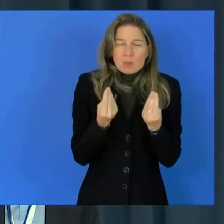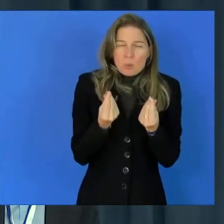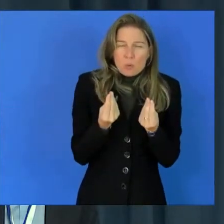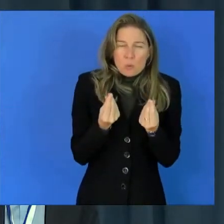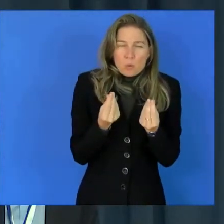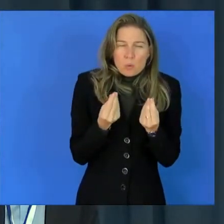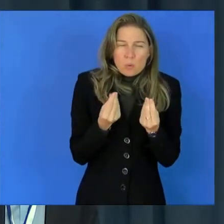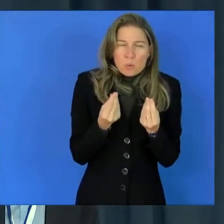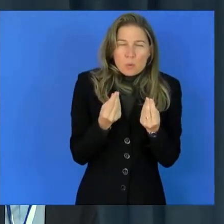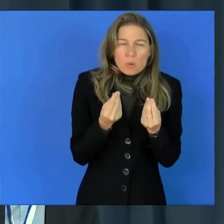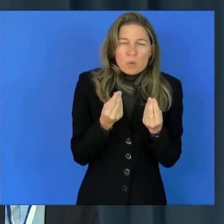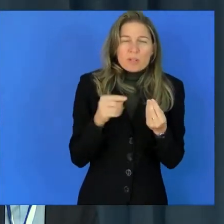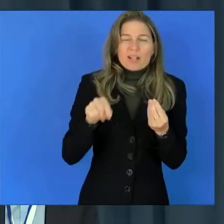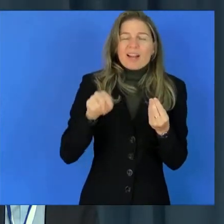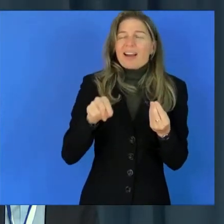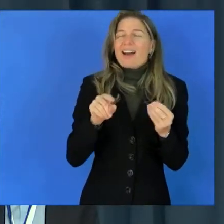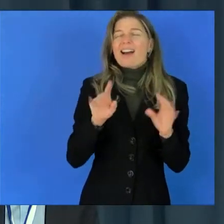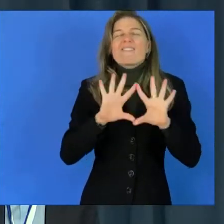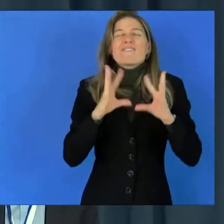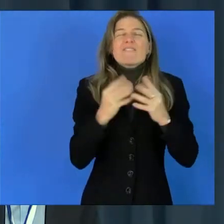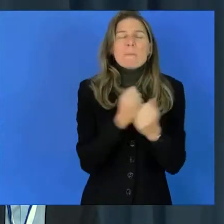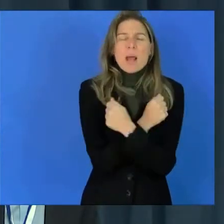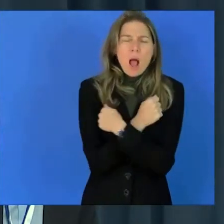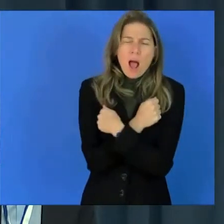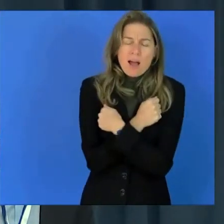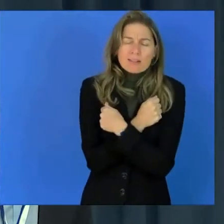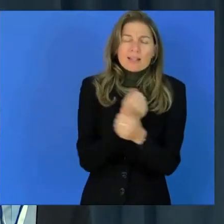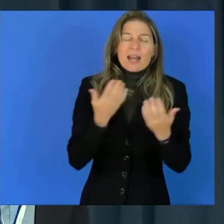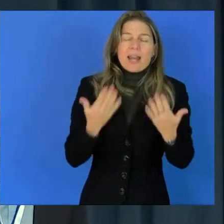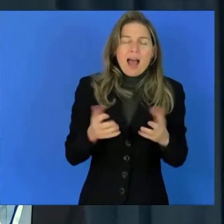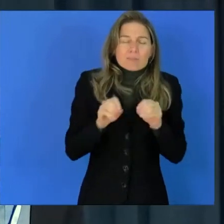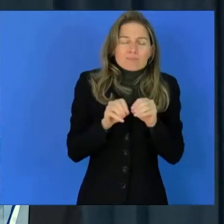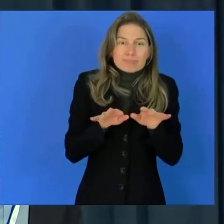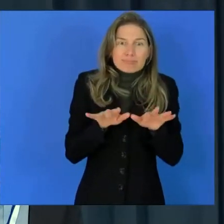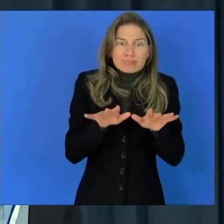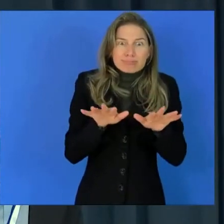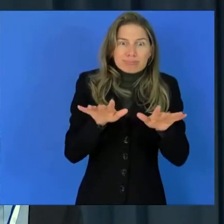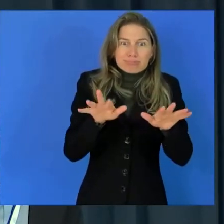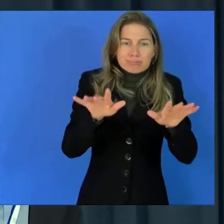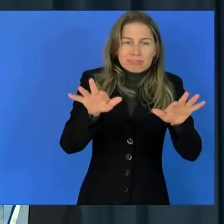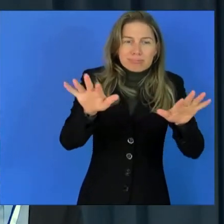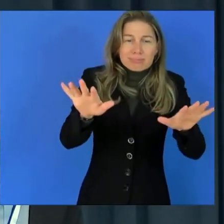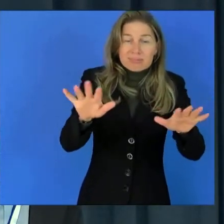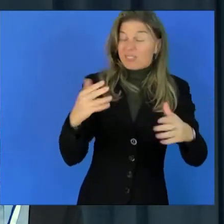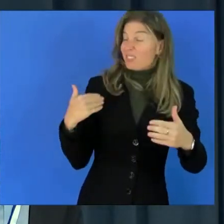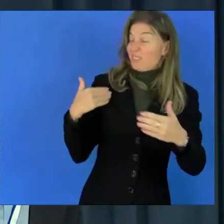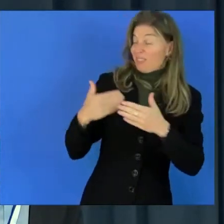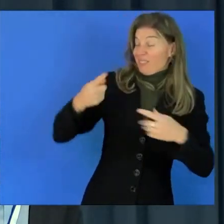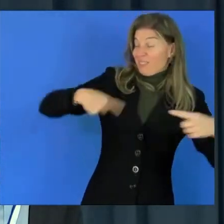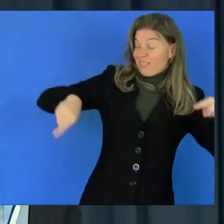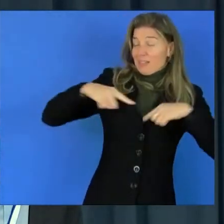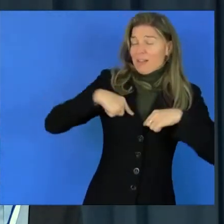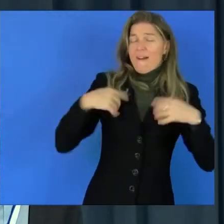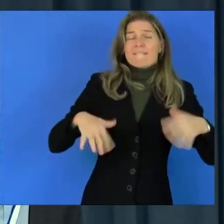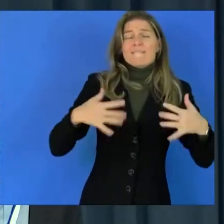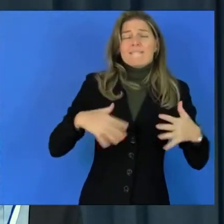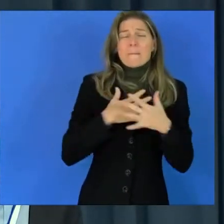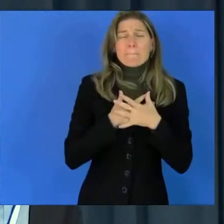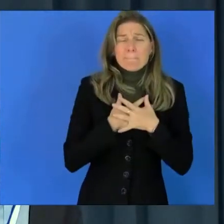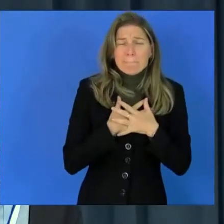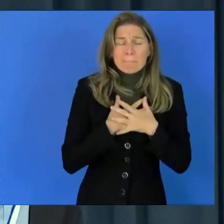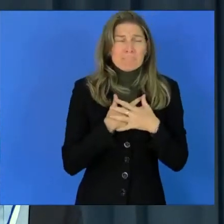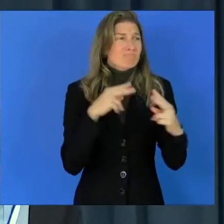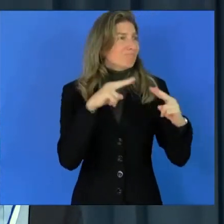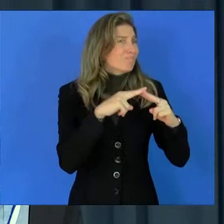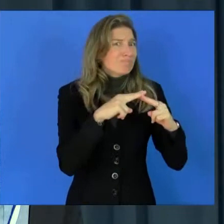Project family hug. We have all missed each other a huge amount over these last 2 years. And if we had known